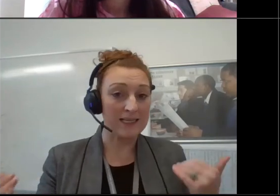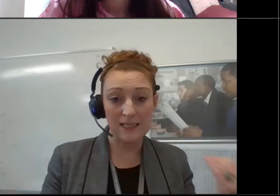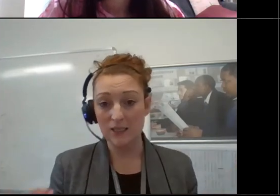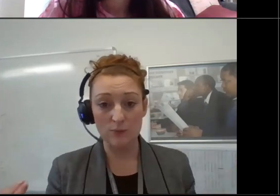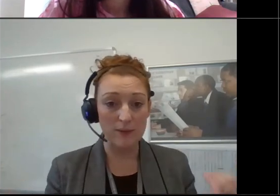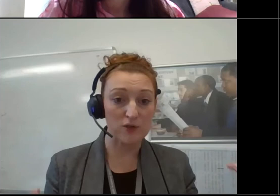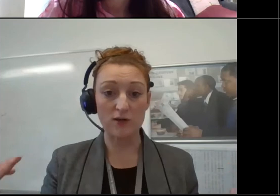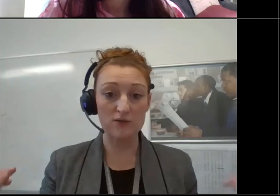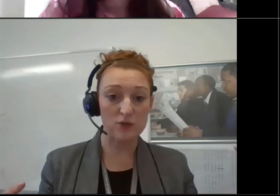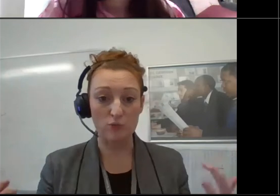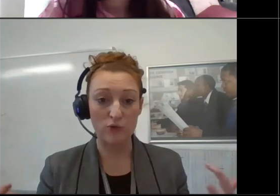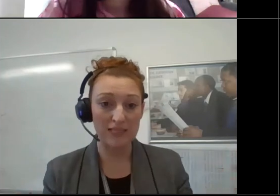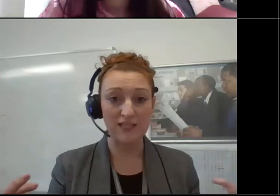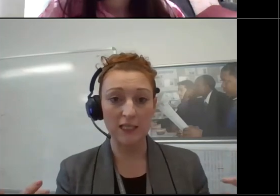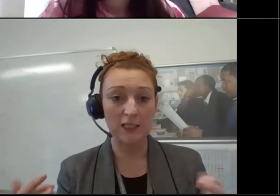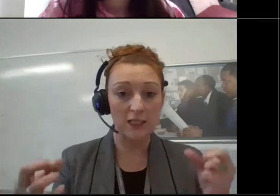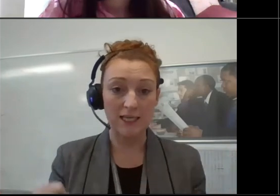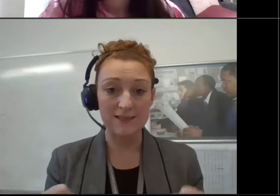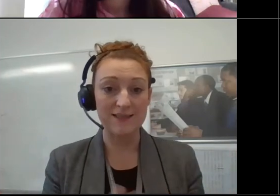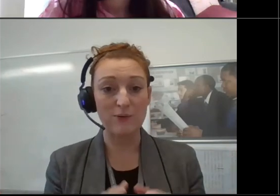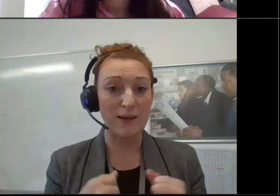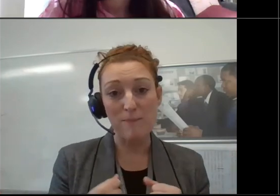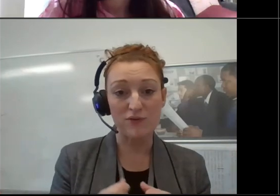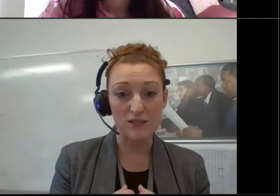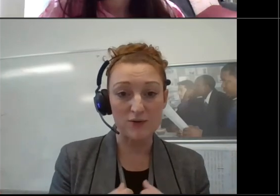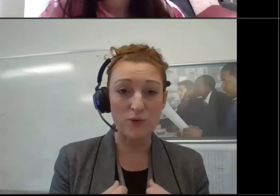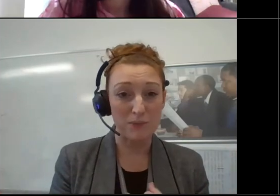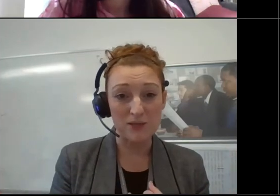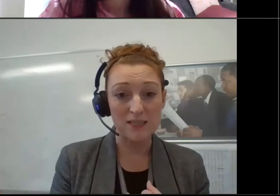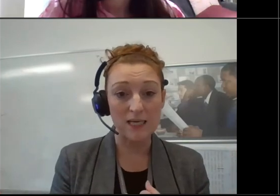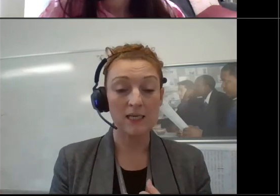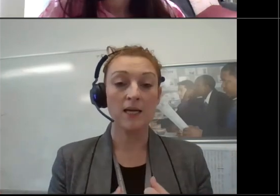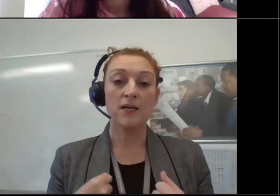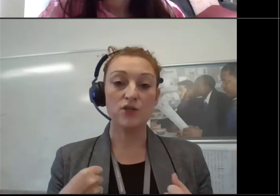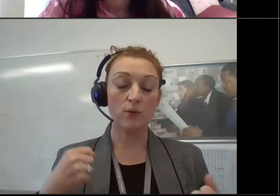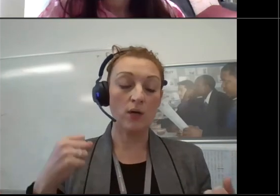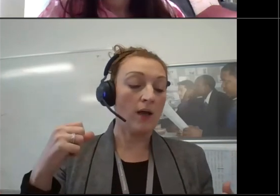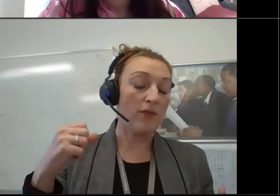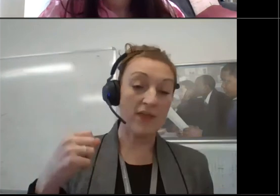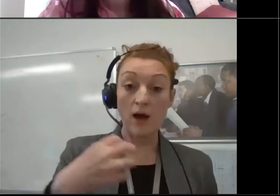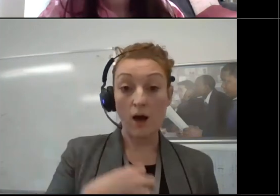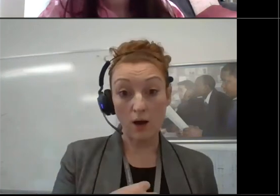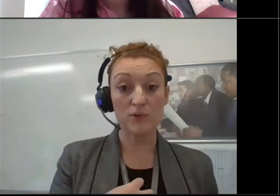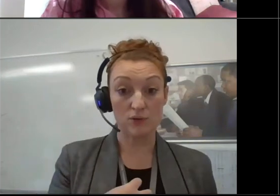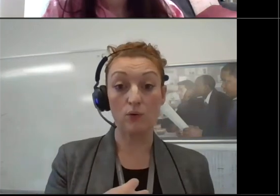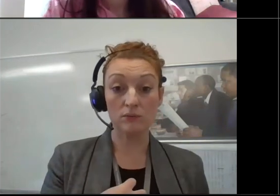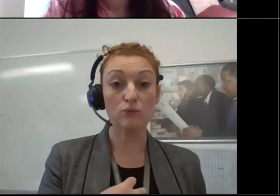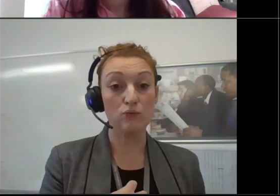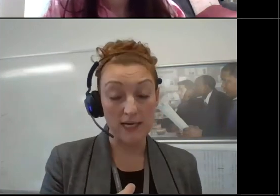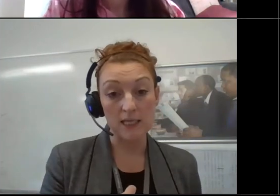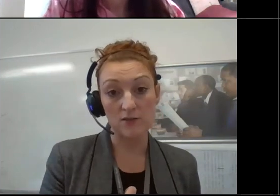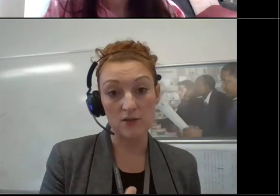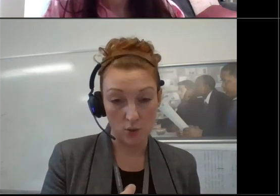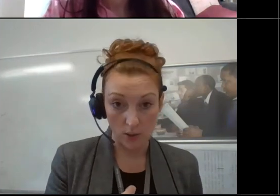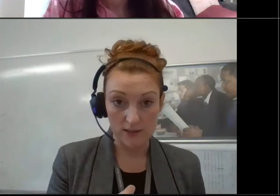in between. And in the interim, the child is not really feeling like they're necessarily a member of the right school community. So the